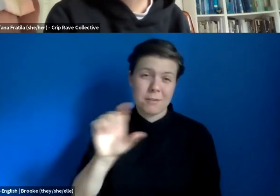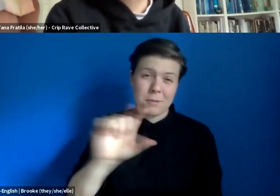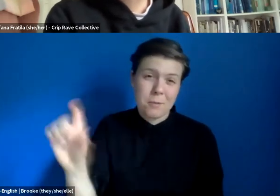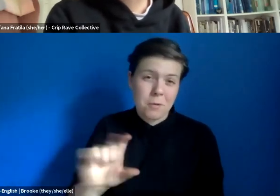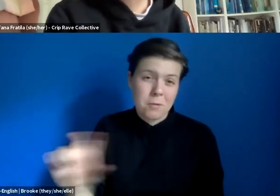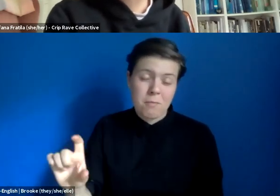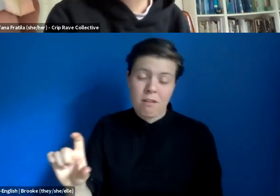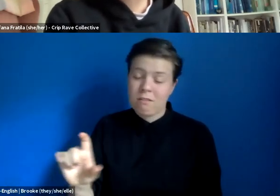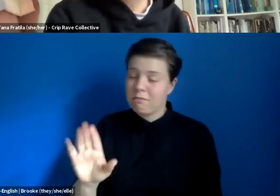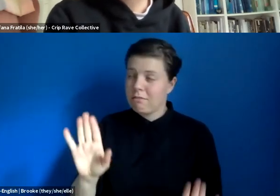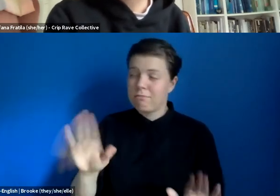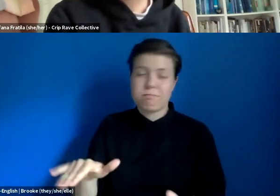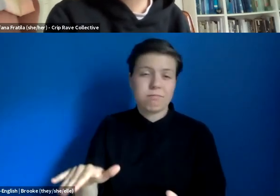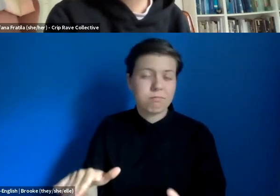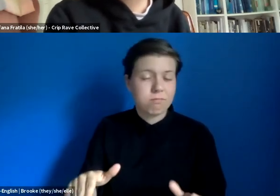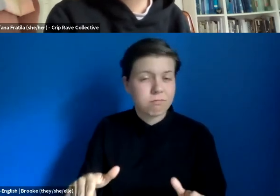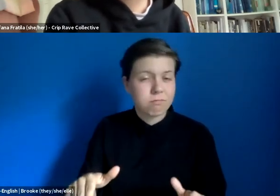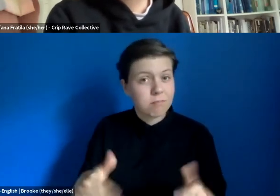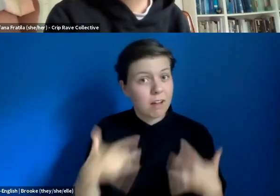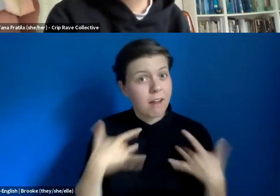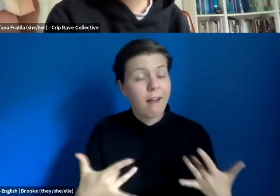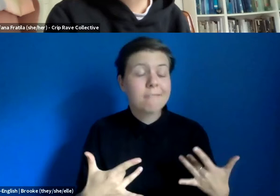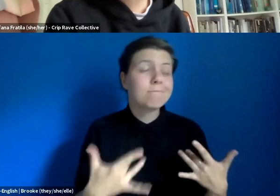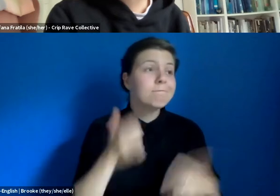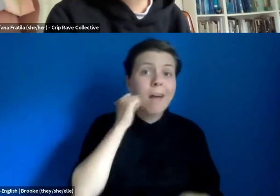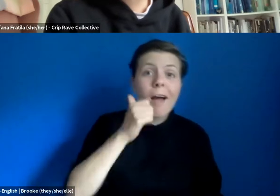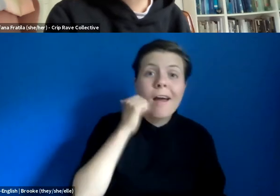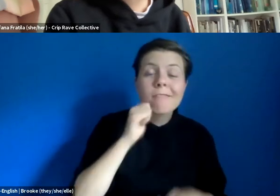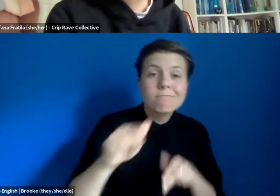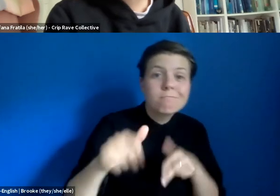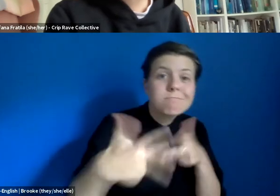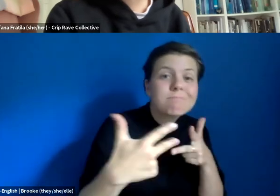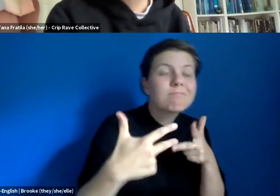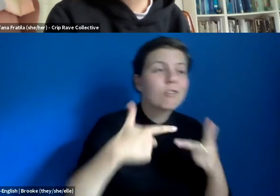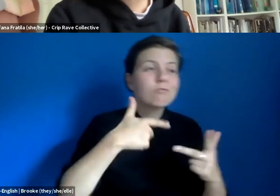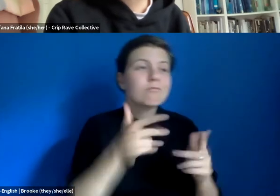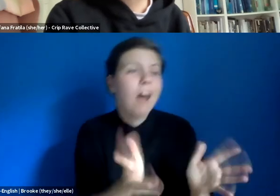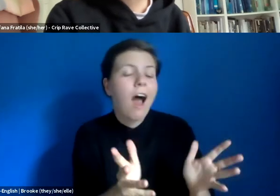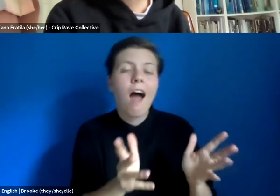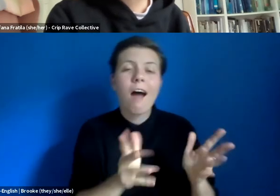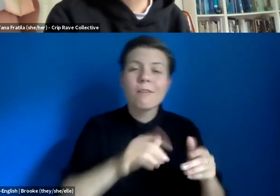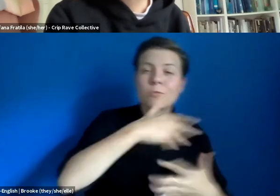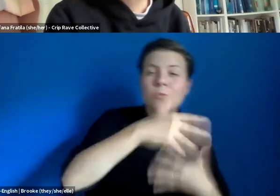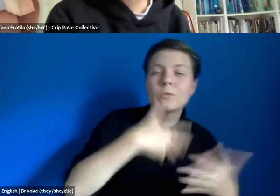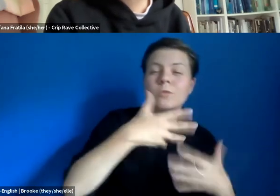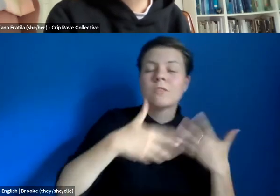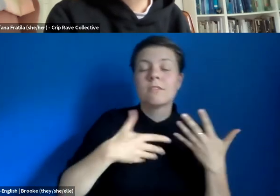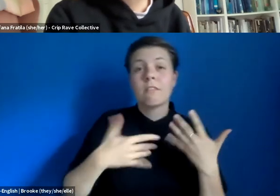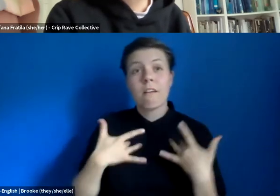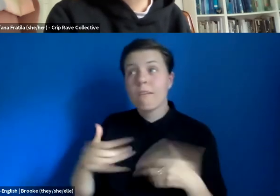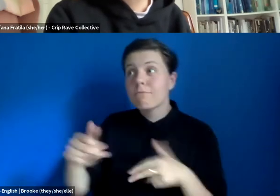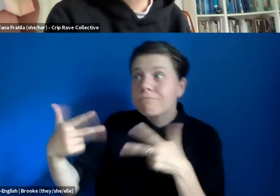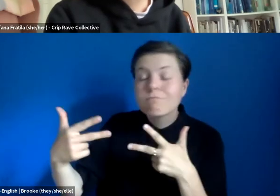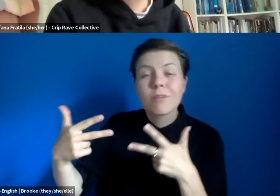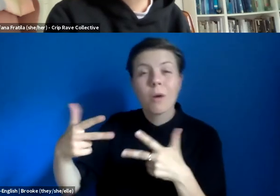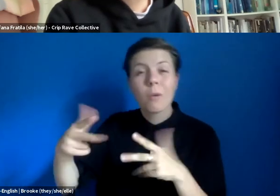for social purposes throughout the day or for work or school, what have you,